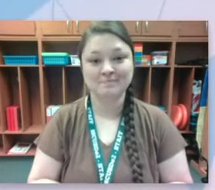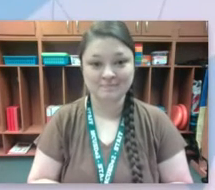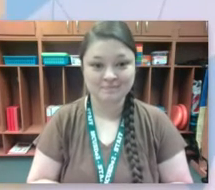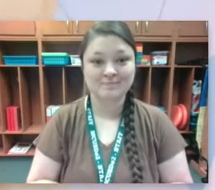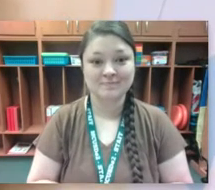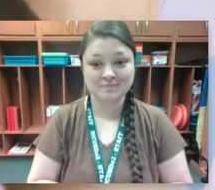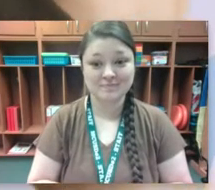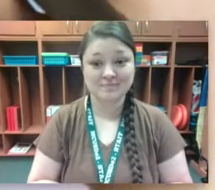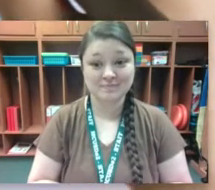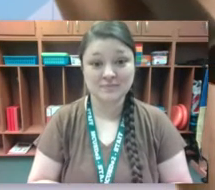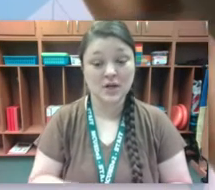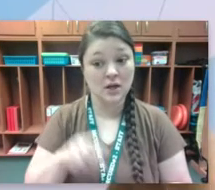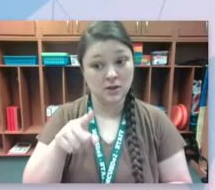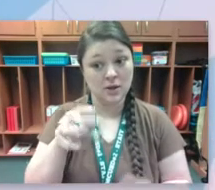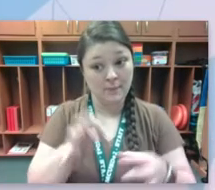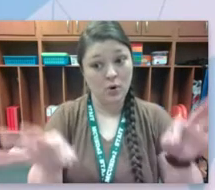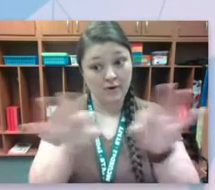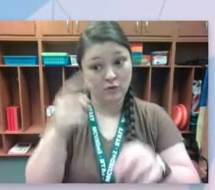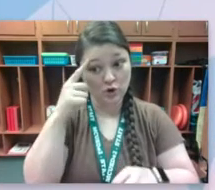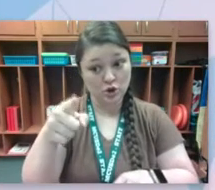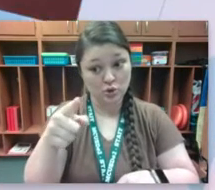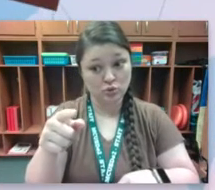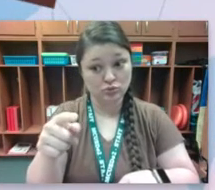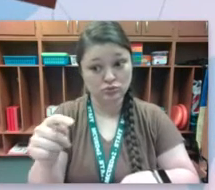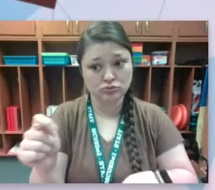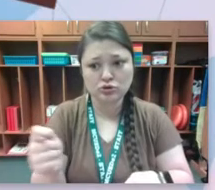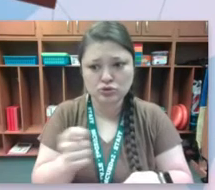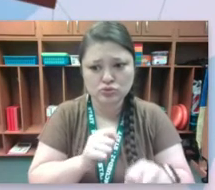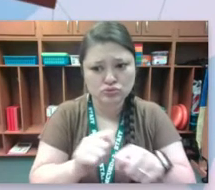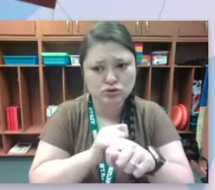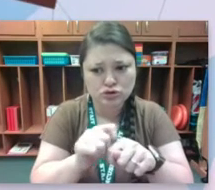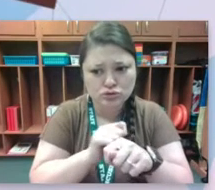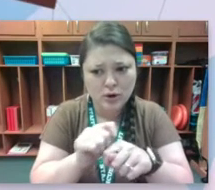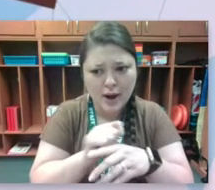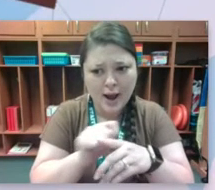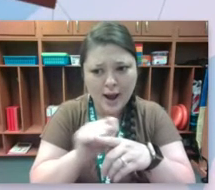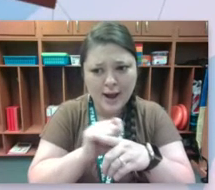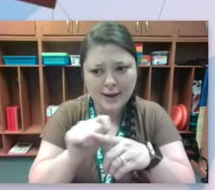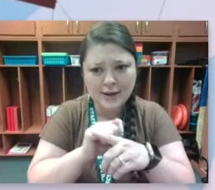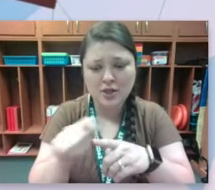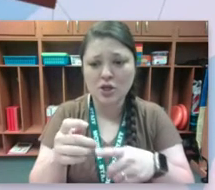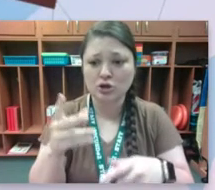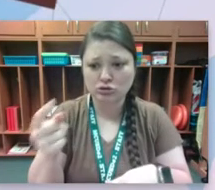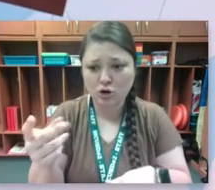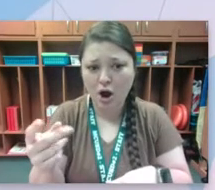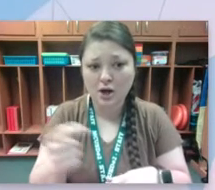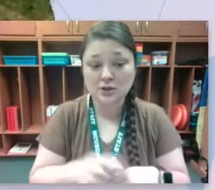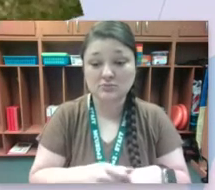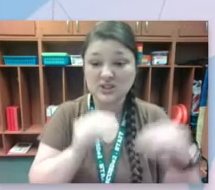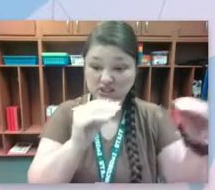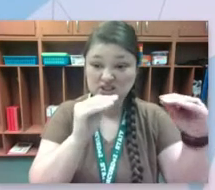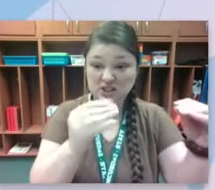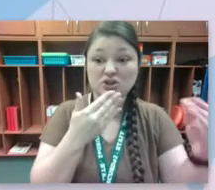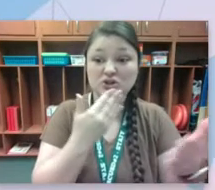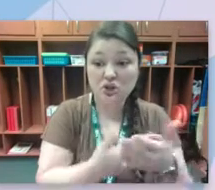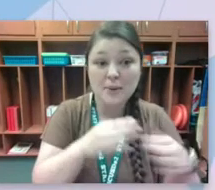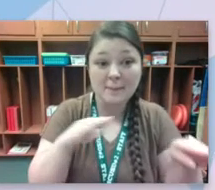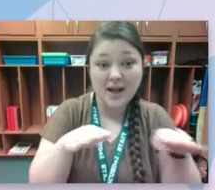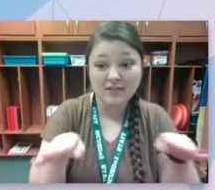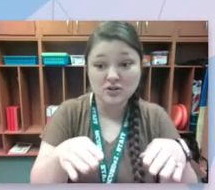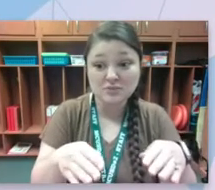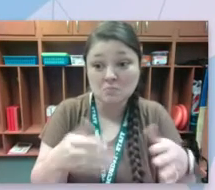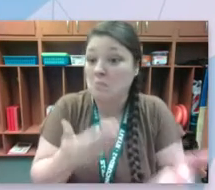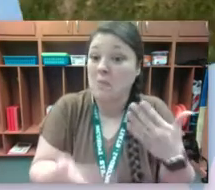It is up to you to potty train your dog. Teach him or her good behaviors, and maybe even some cool